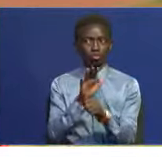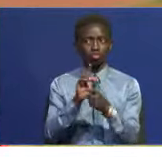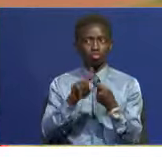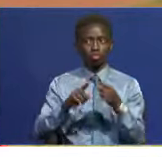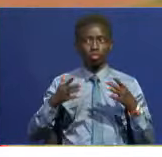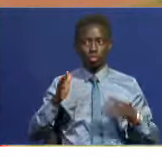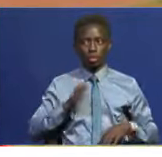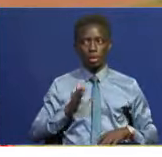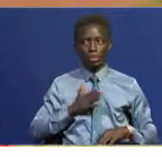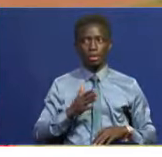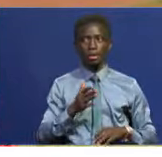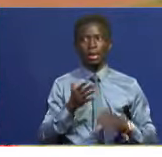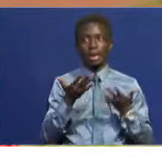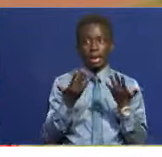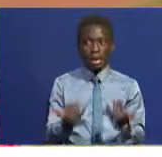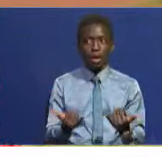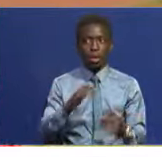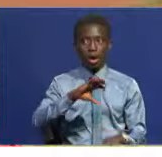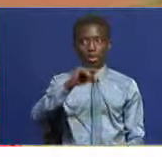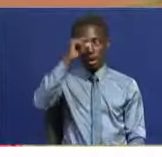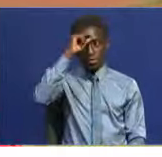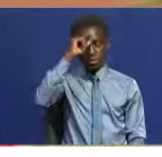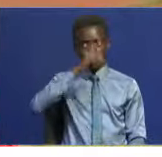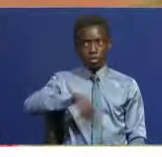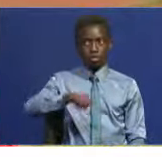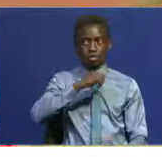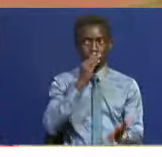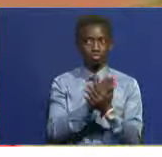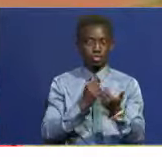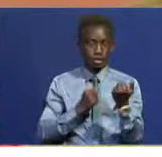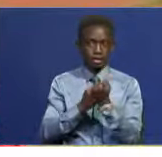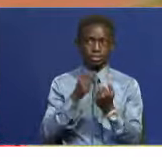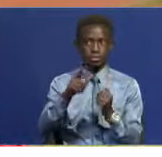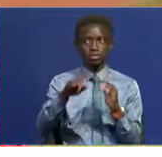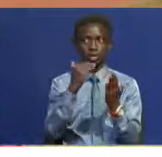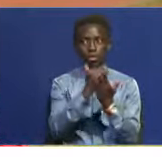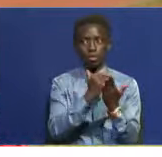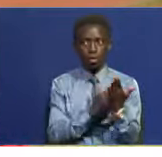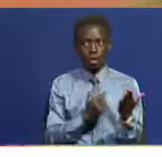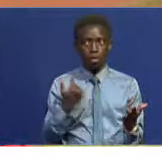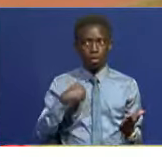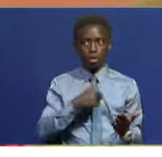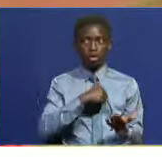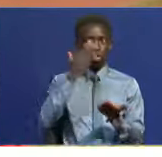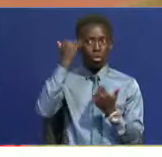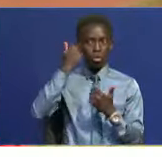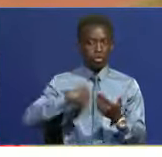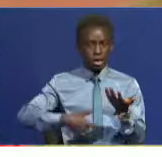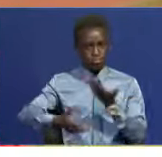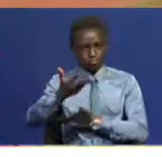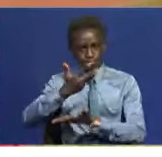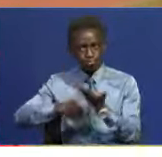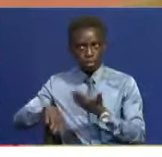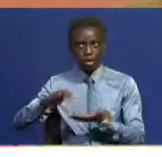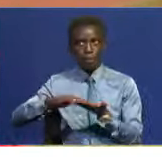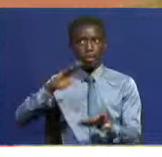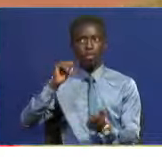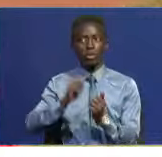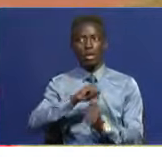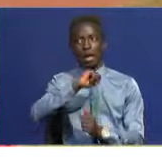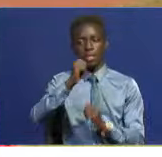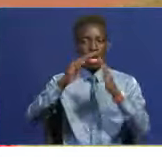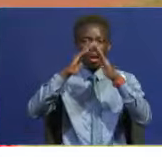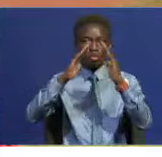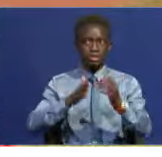as a county government, we are really supporting the program and we are looking forward to even engaging further with the other house leadership from the